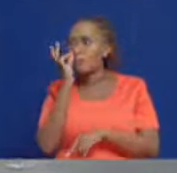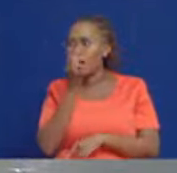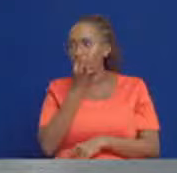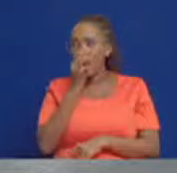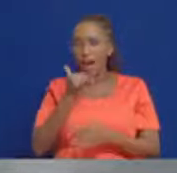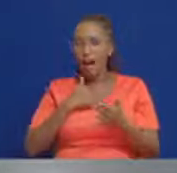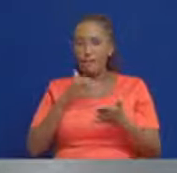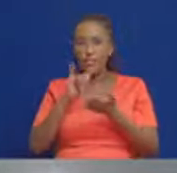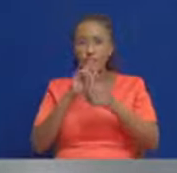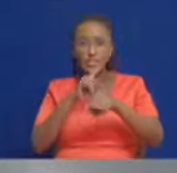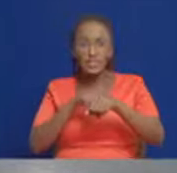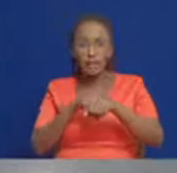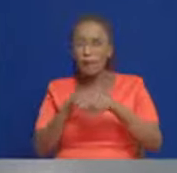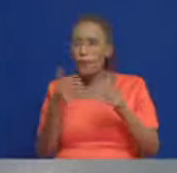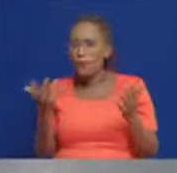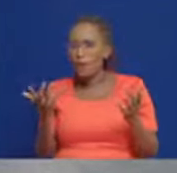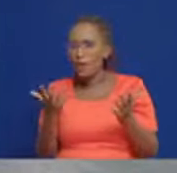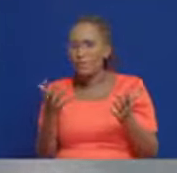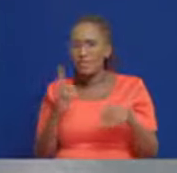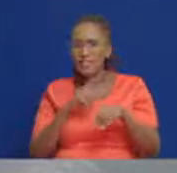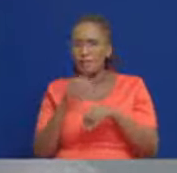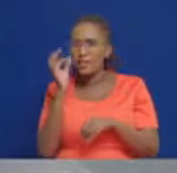where